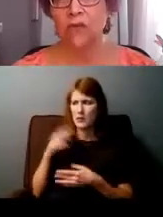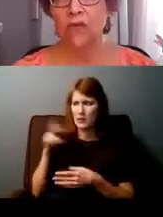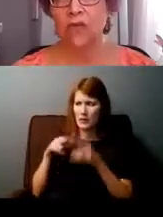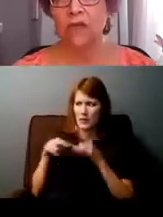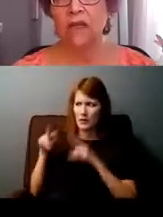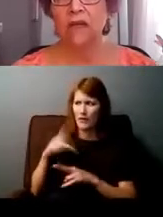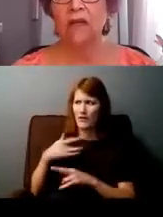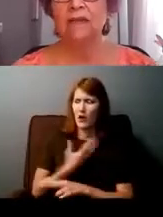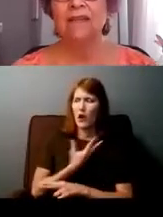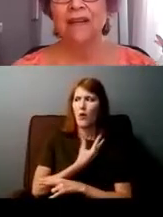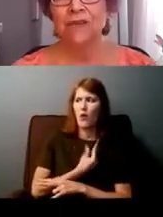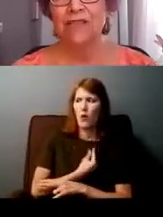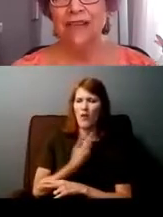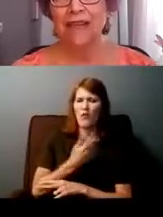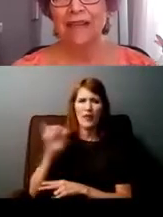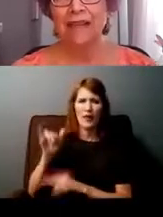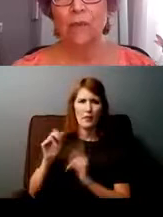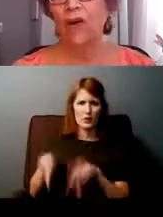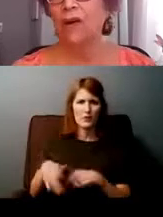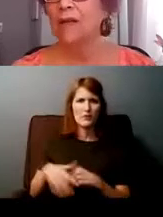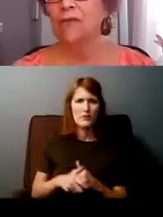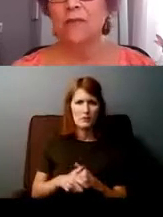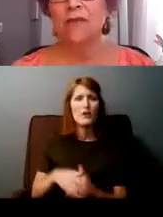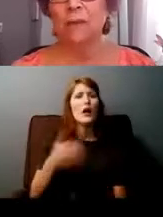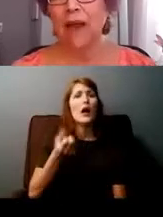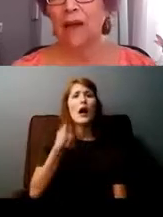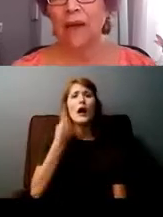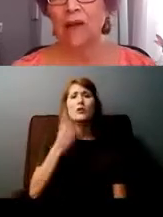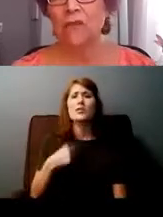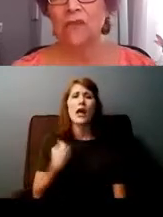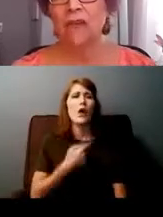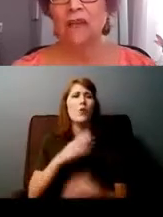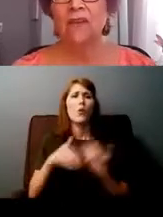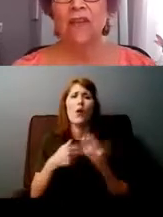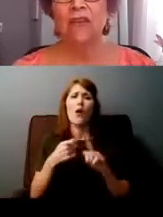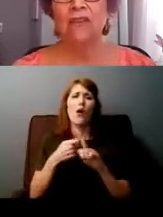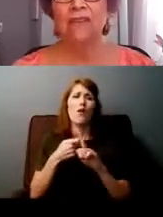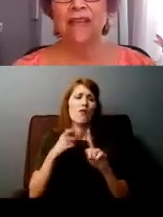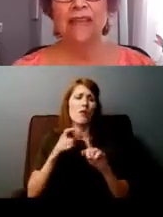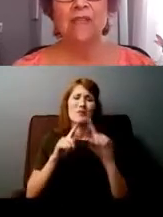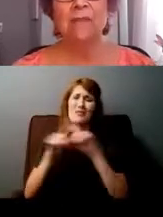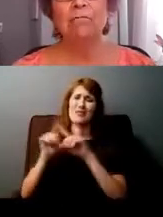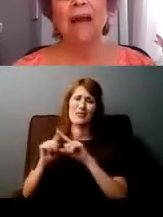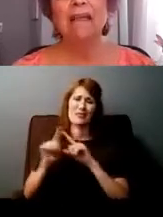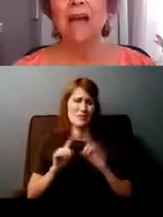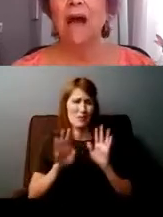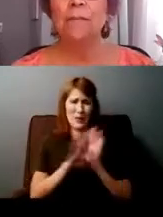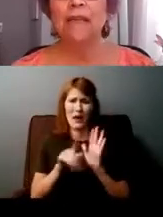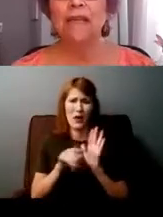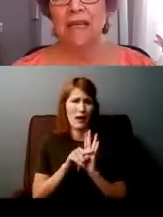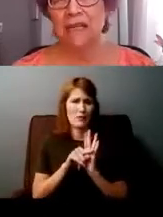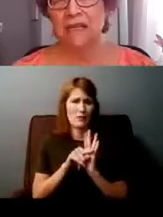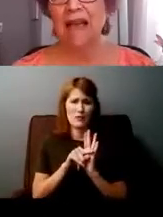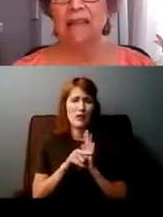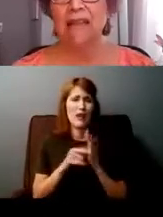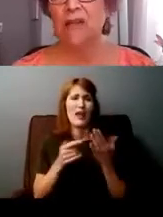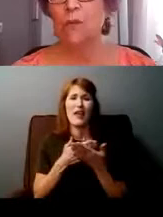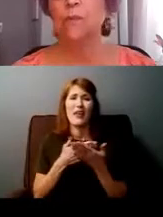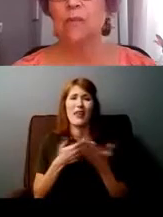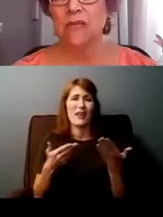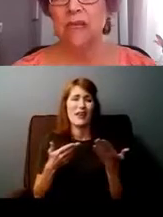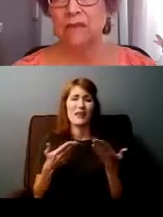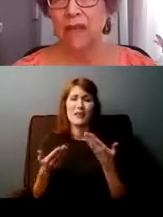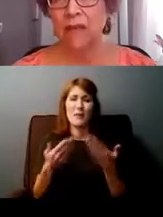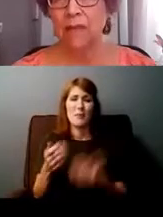that person. Understanding that we all come from different backgrounds, that things might not be exactly as